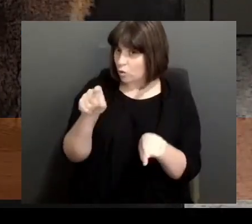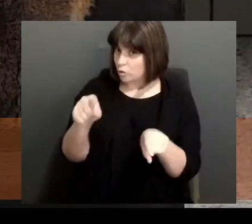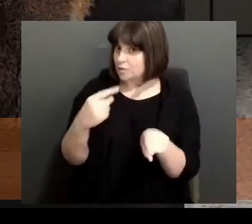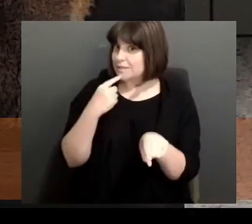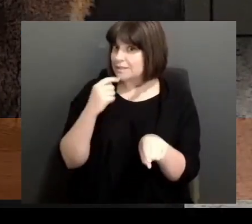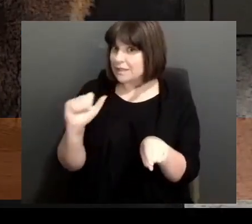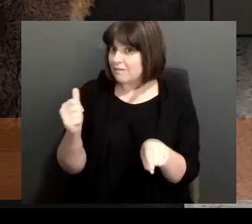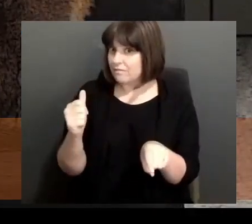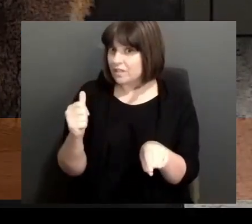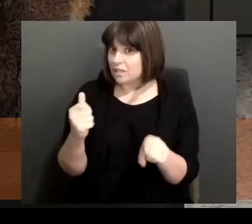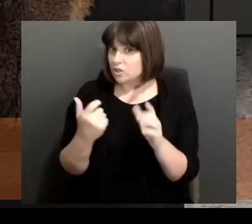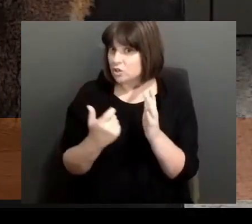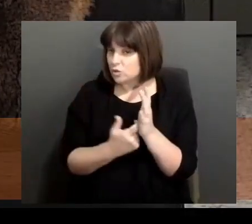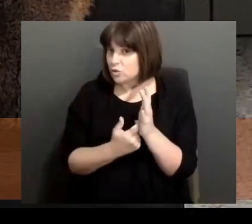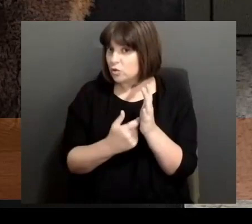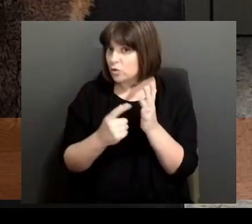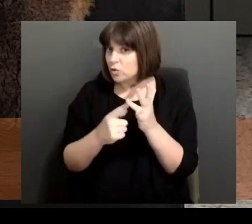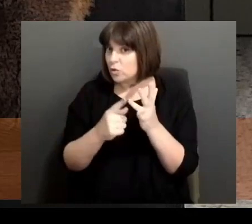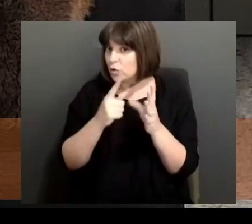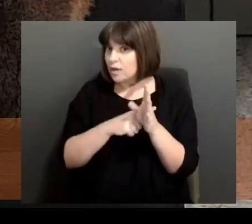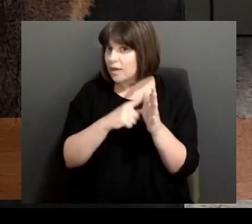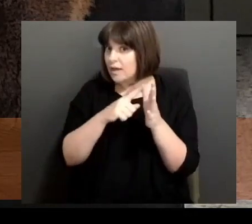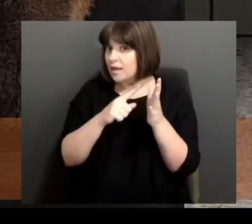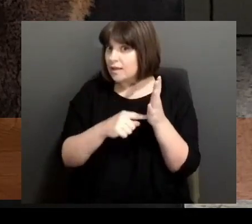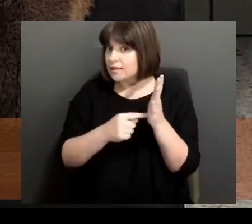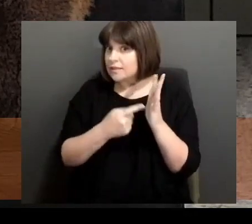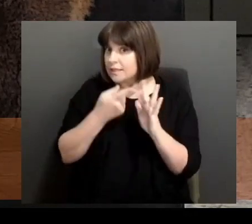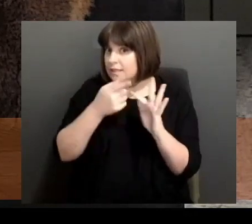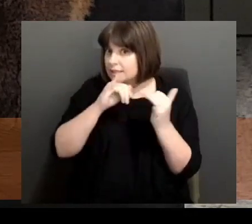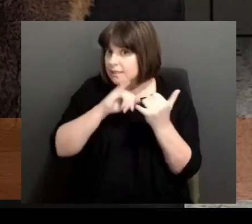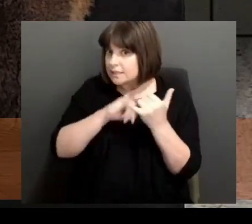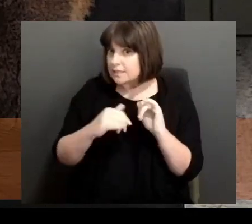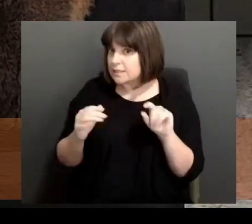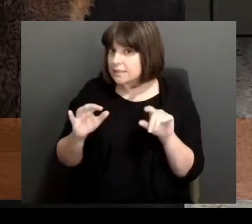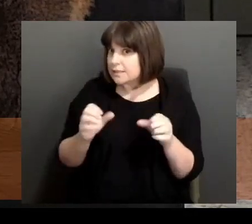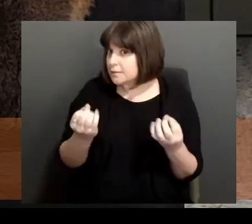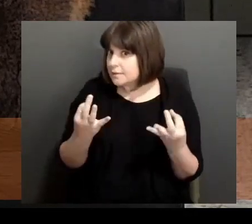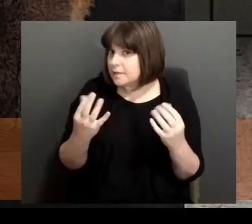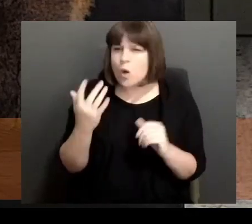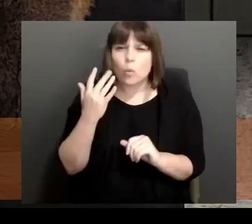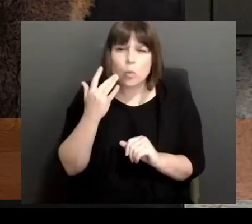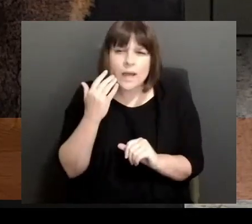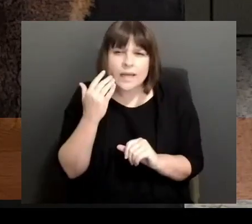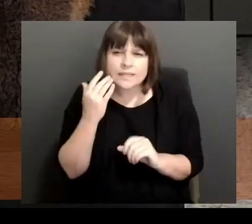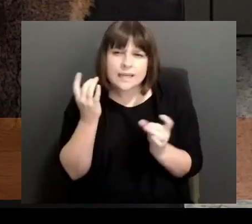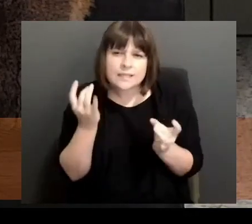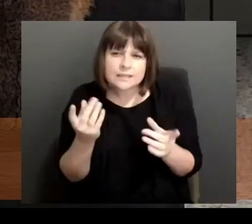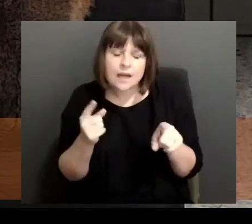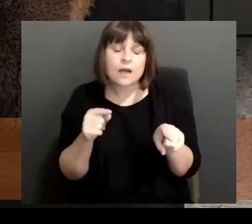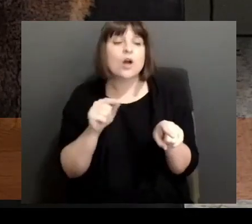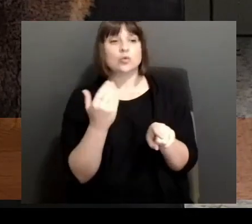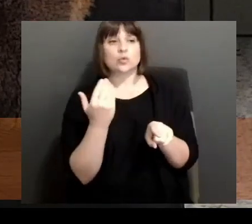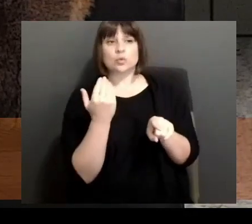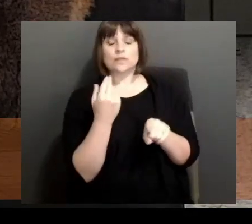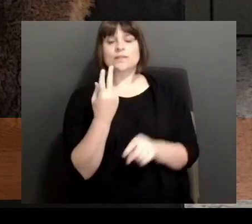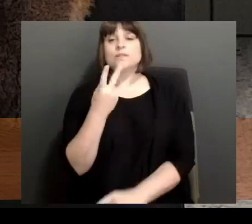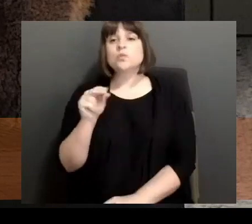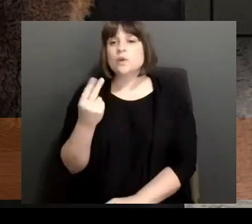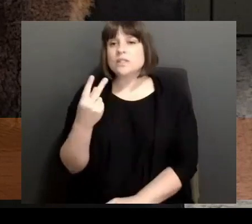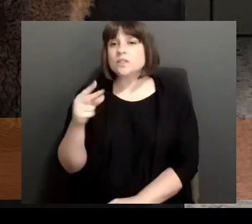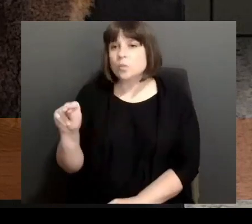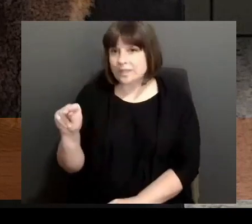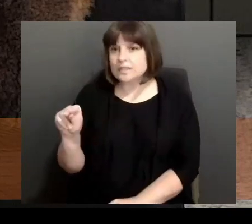royalties. When were royalties introduced on gold? Only very recently, in 2020, were